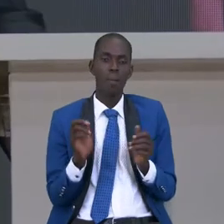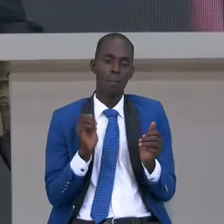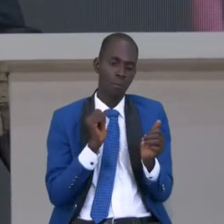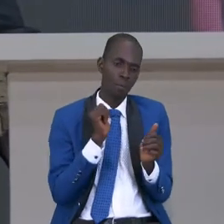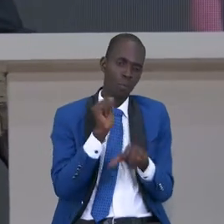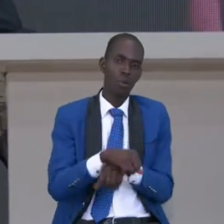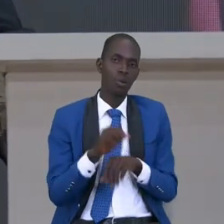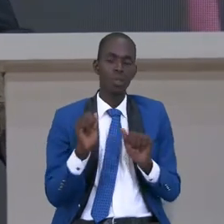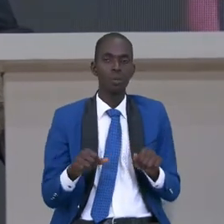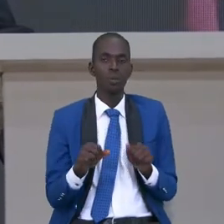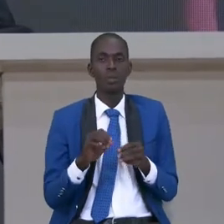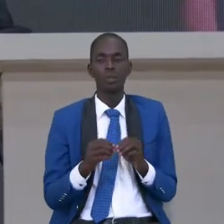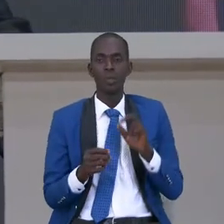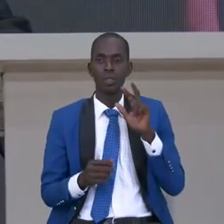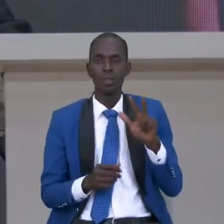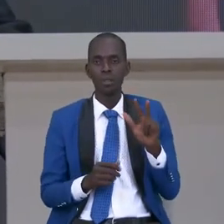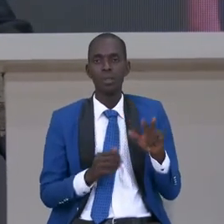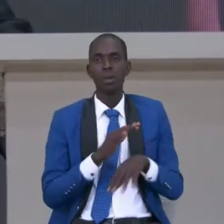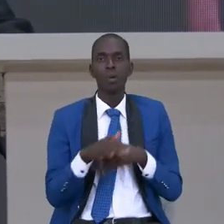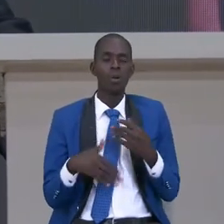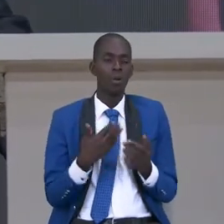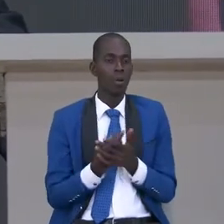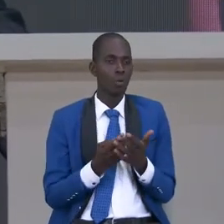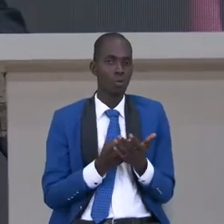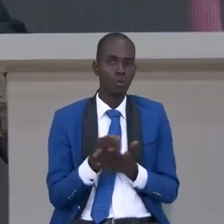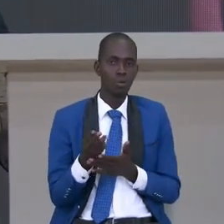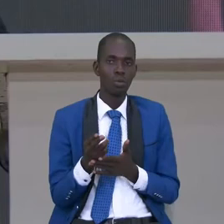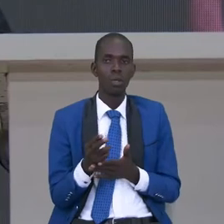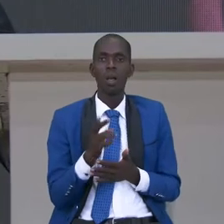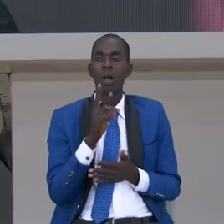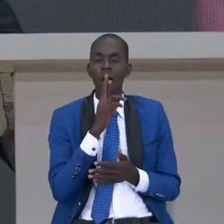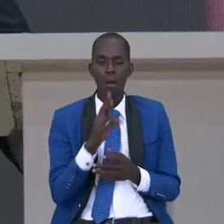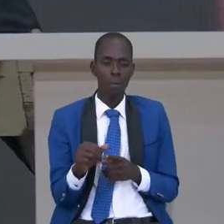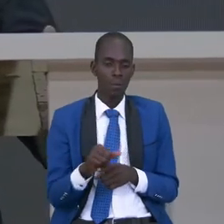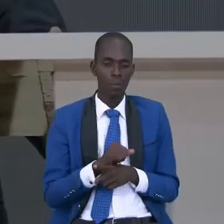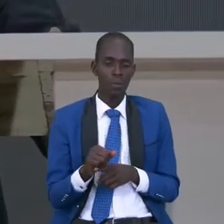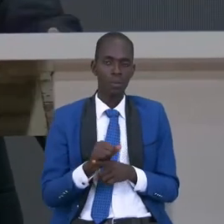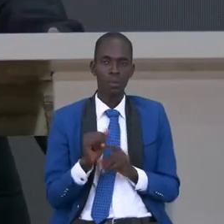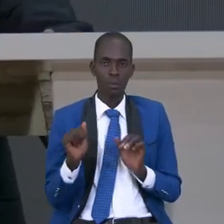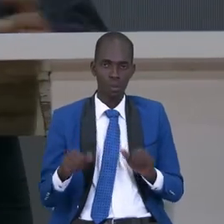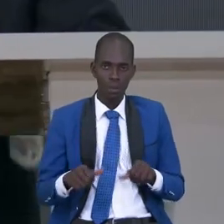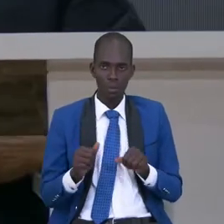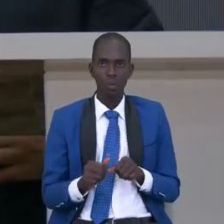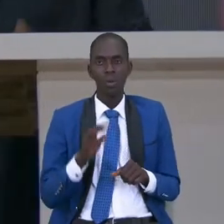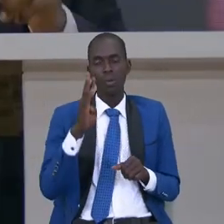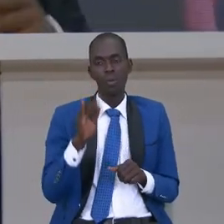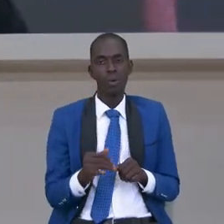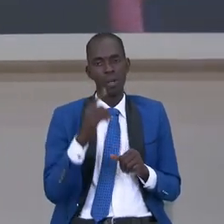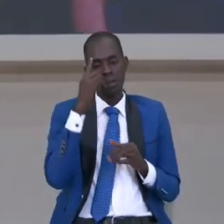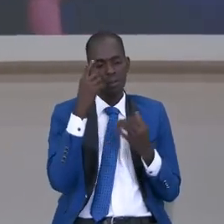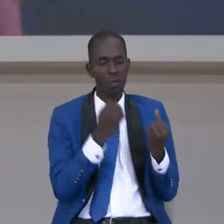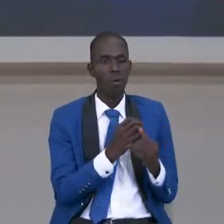faith. Number three, all truths are practicable by faith.